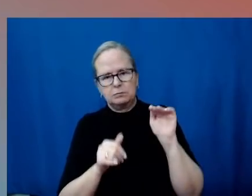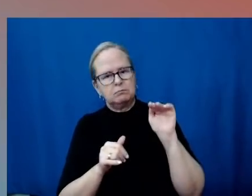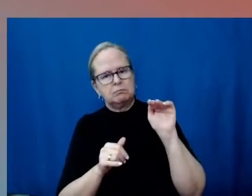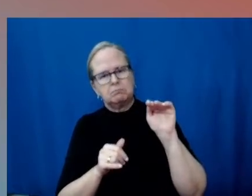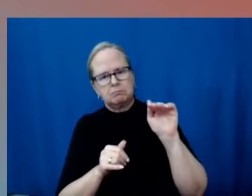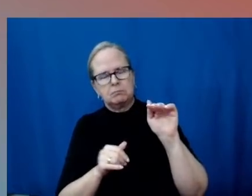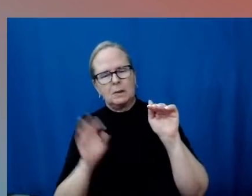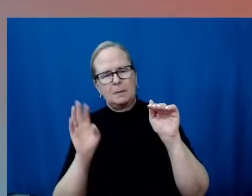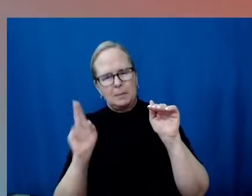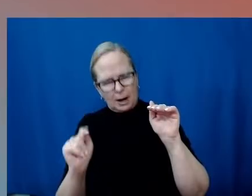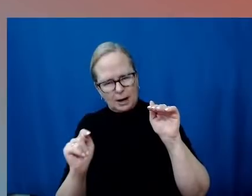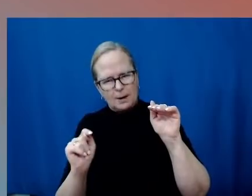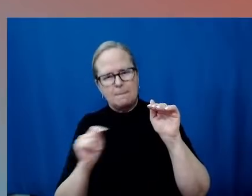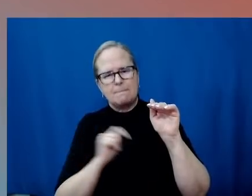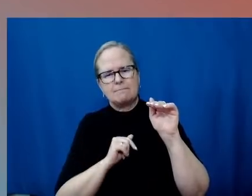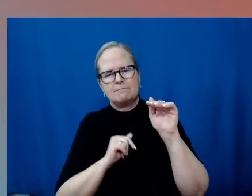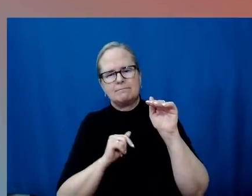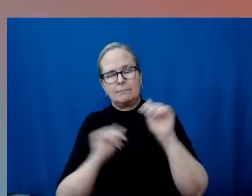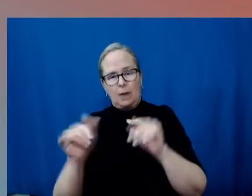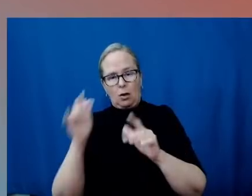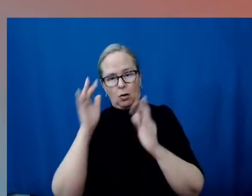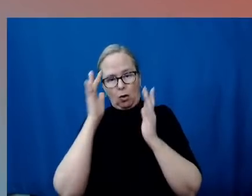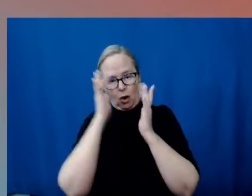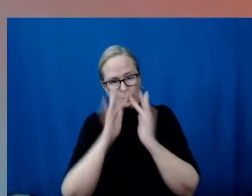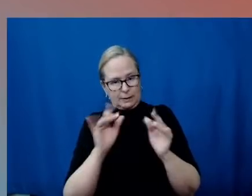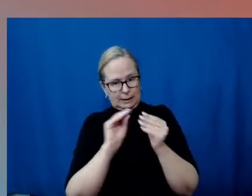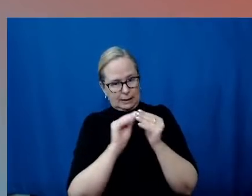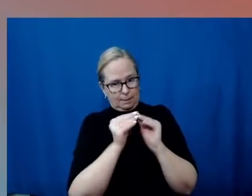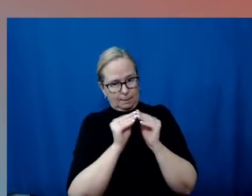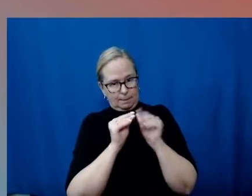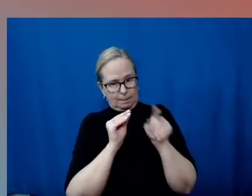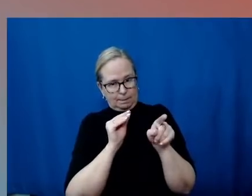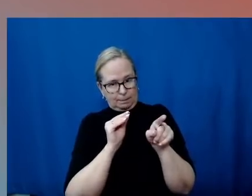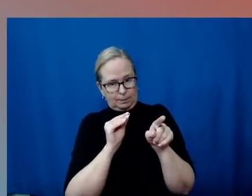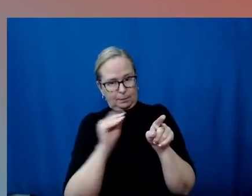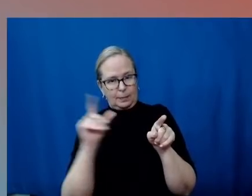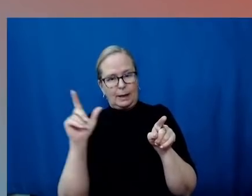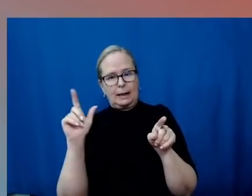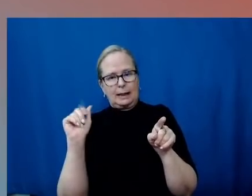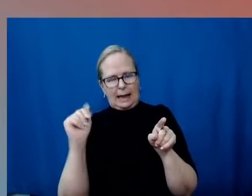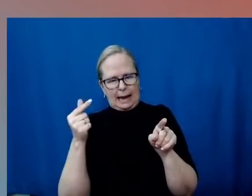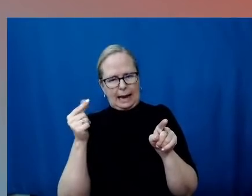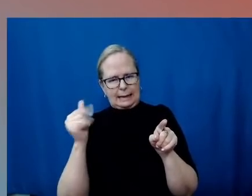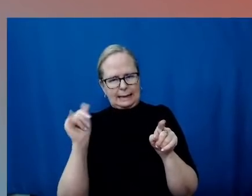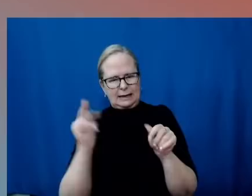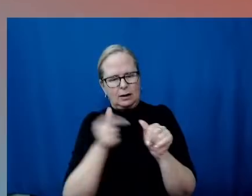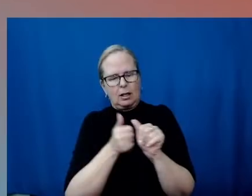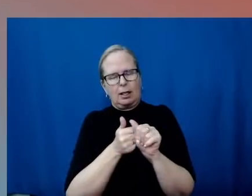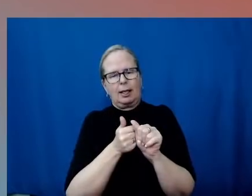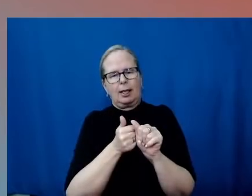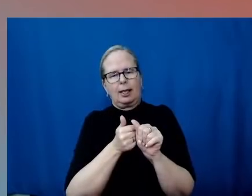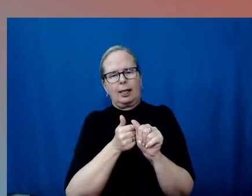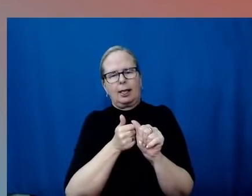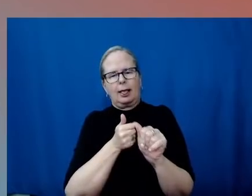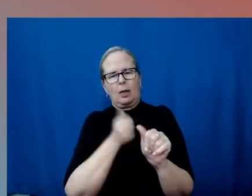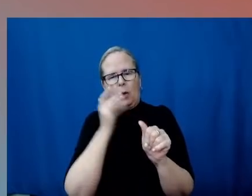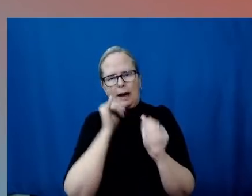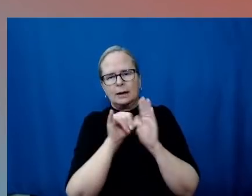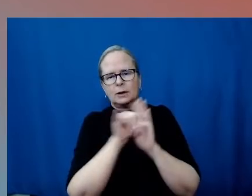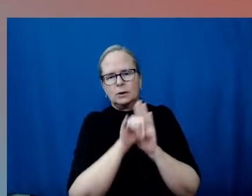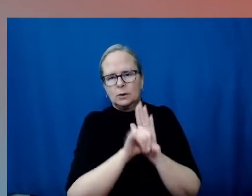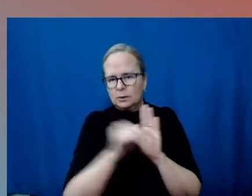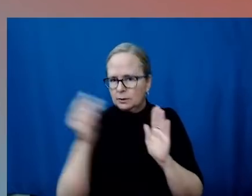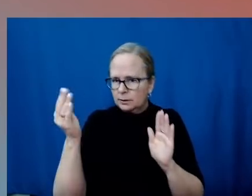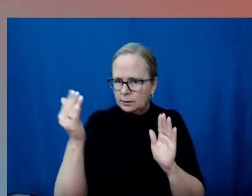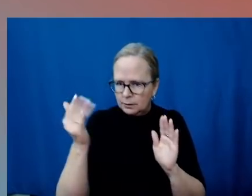But it's important to recognize that those hospitalizations are a lagging indicator. And if you think of like hospitalizations